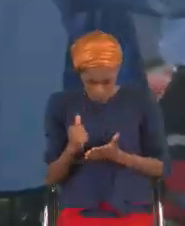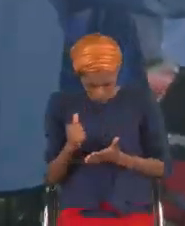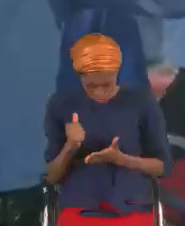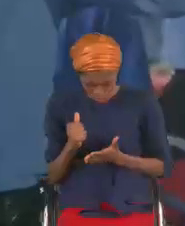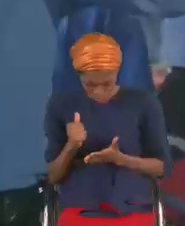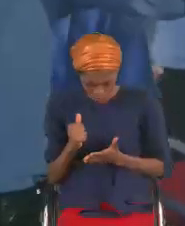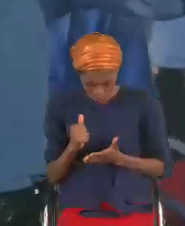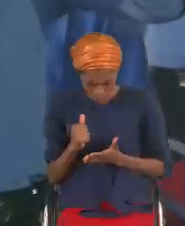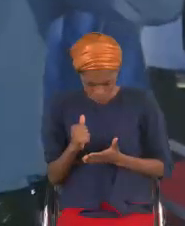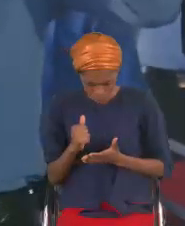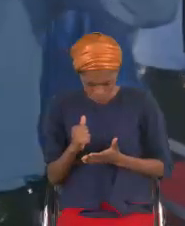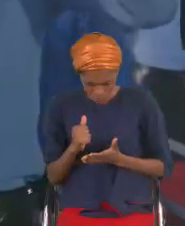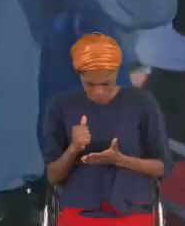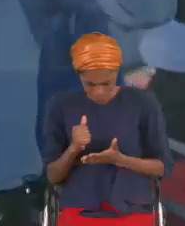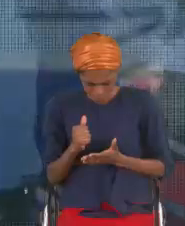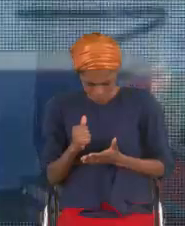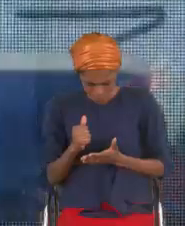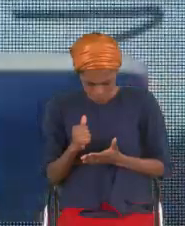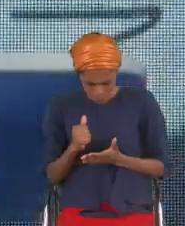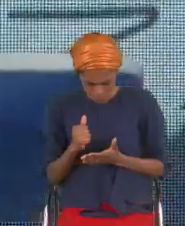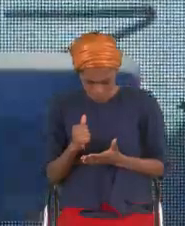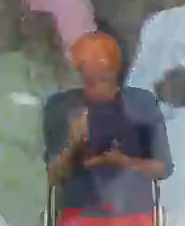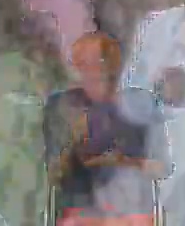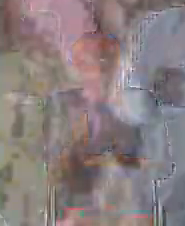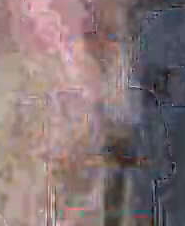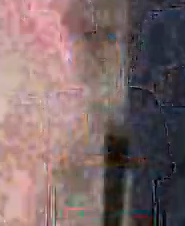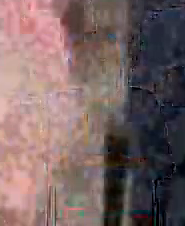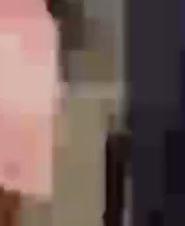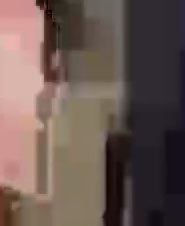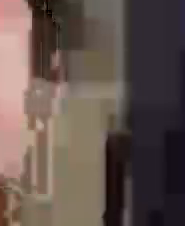It is done. It is done. It is